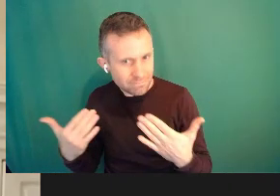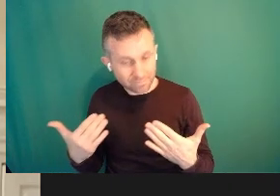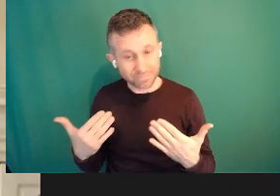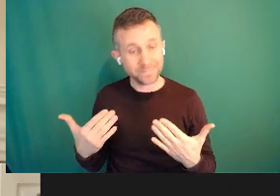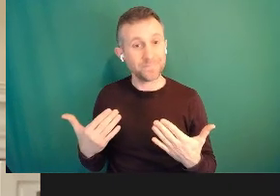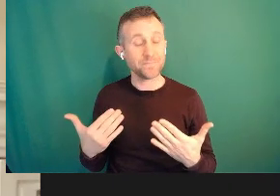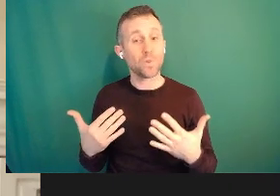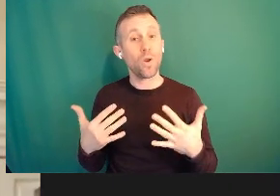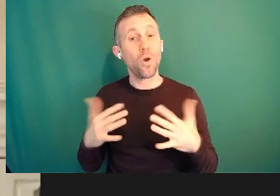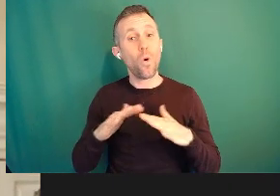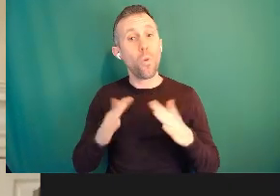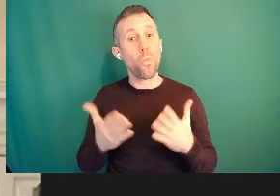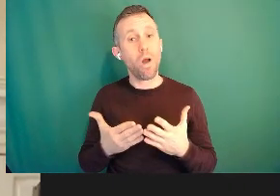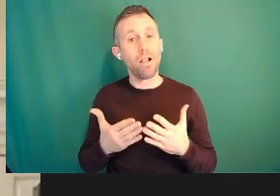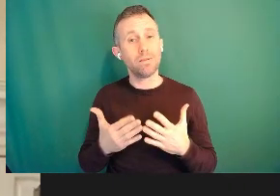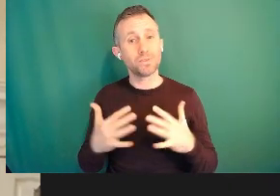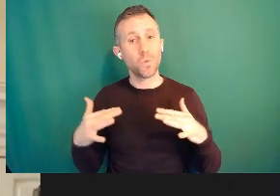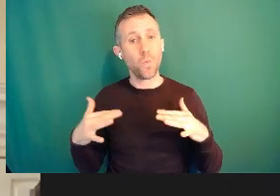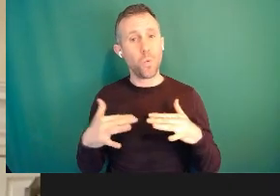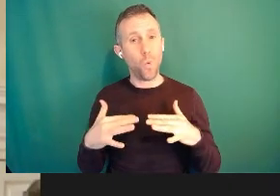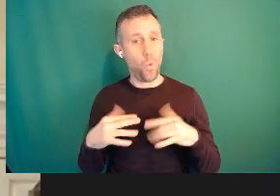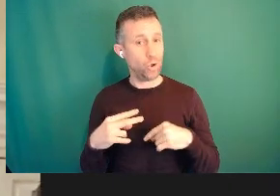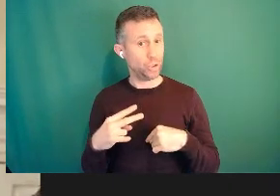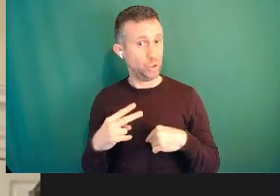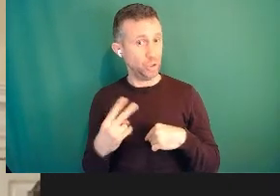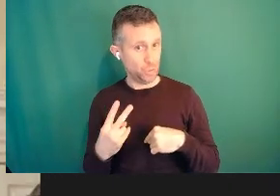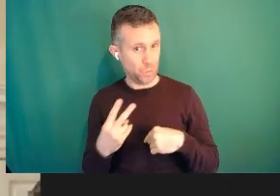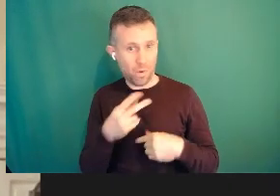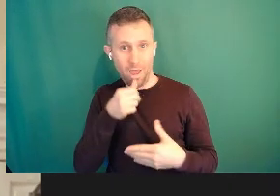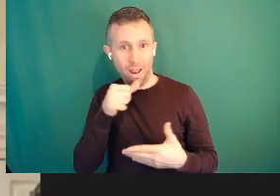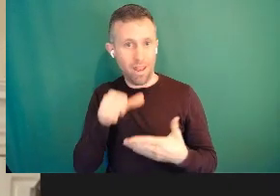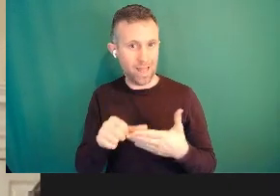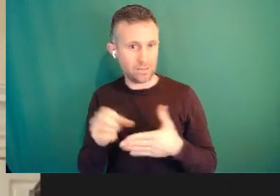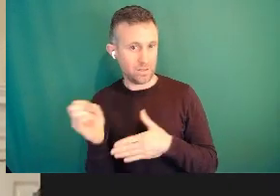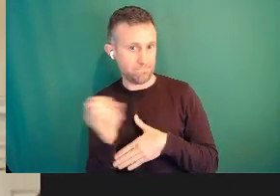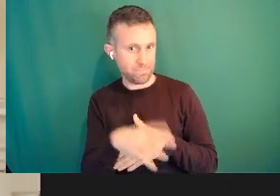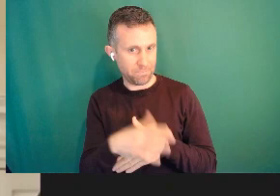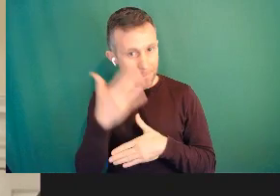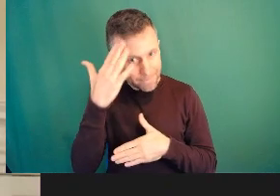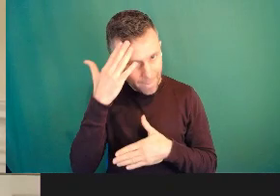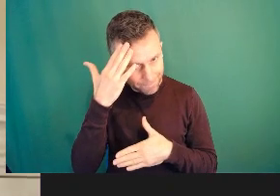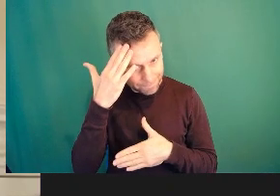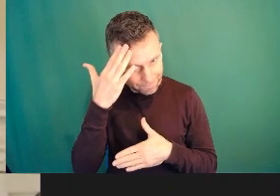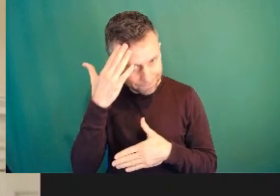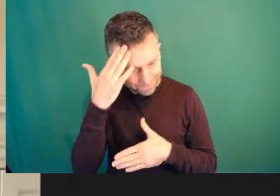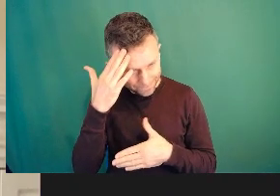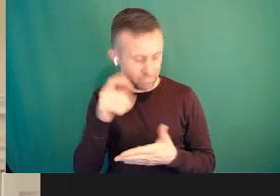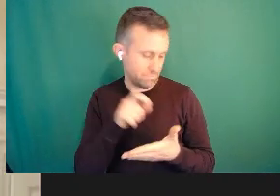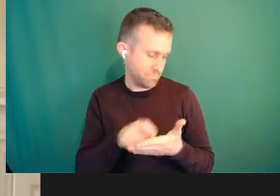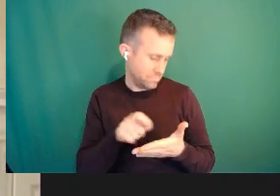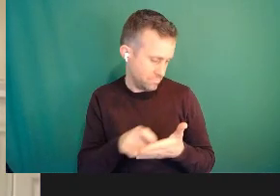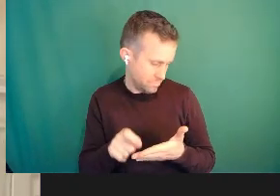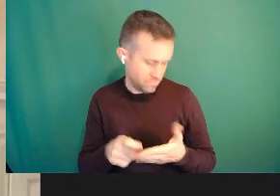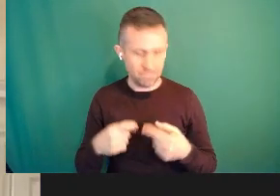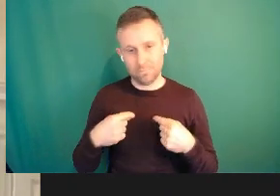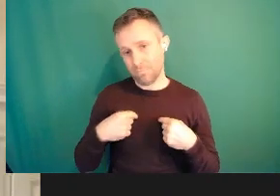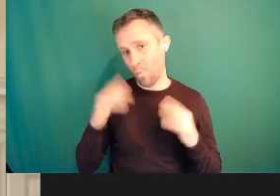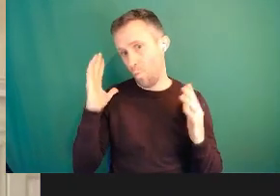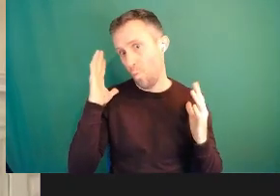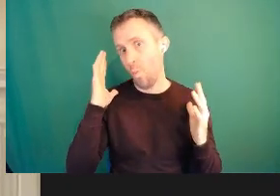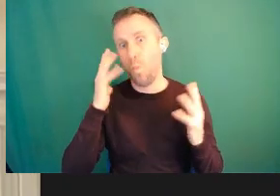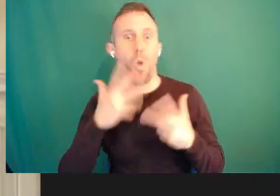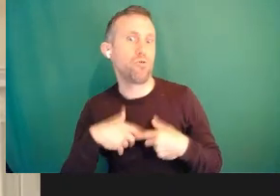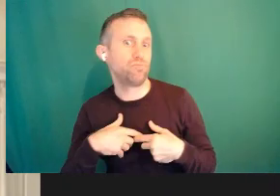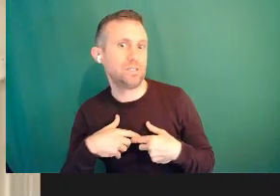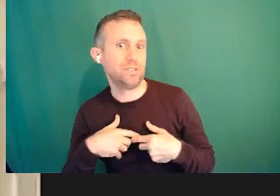to wherever it was that she was based at that time, because it was going to impinge on her lifestyle. She wasn't going to be able to throw these parties